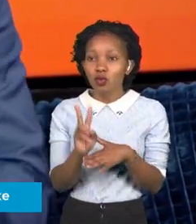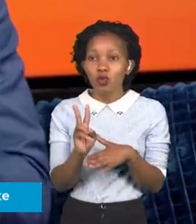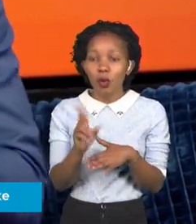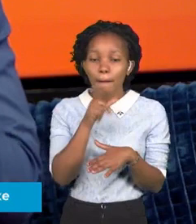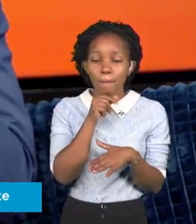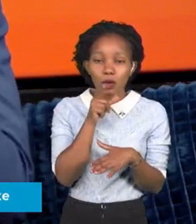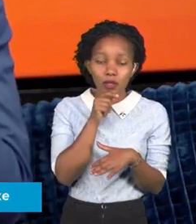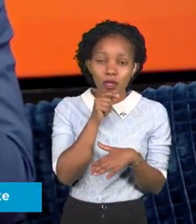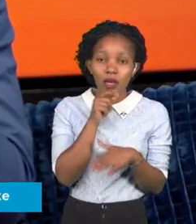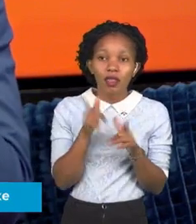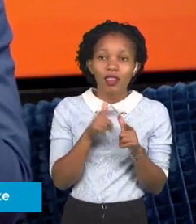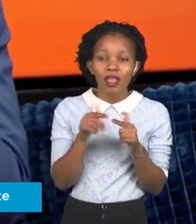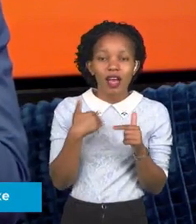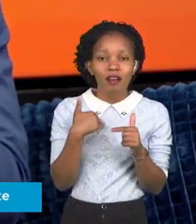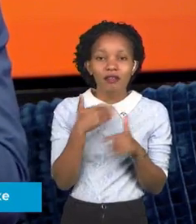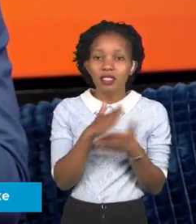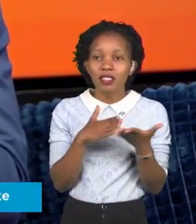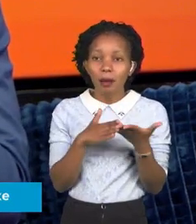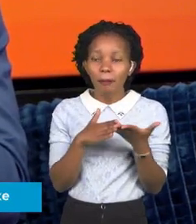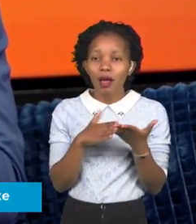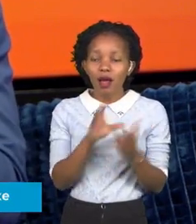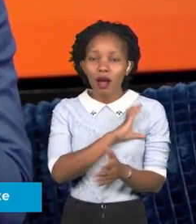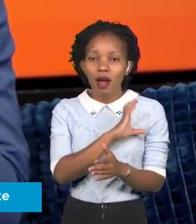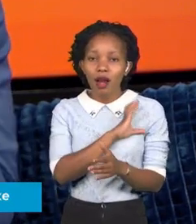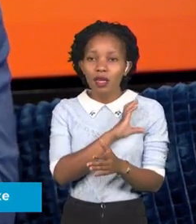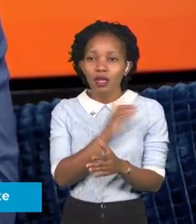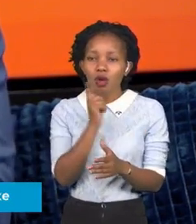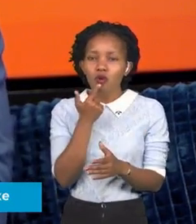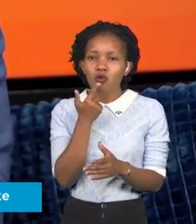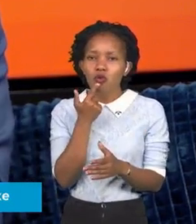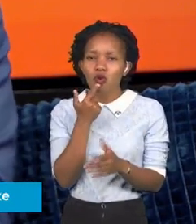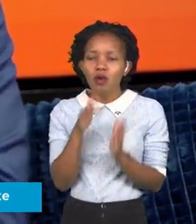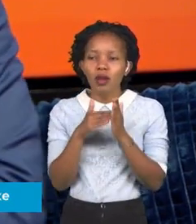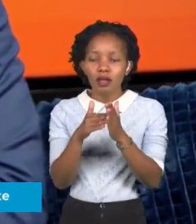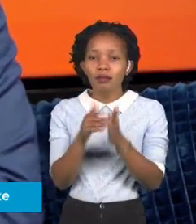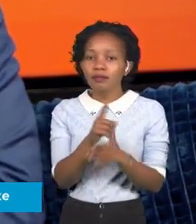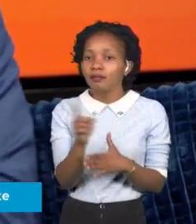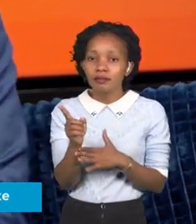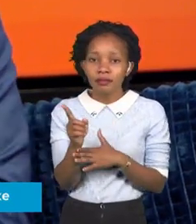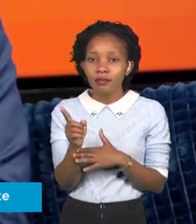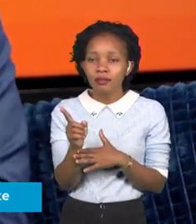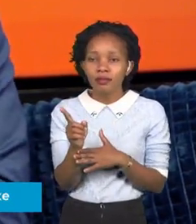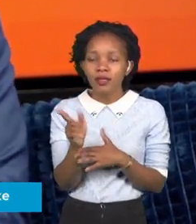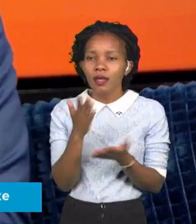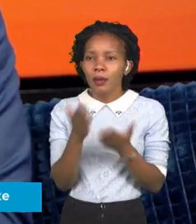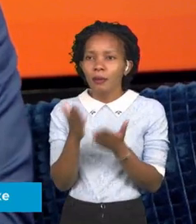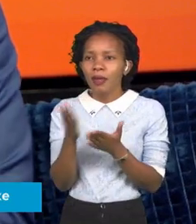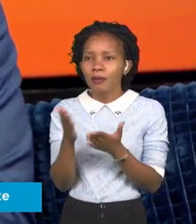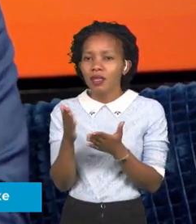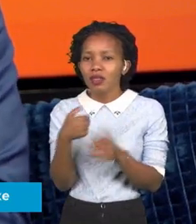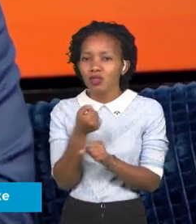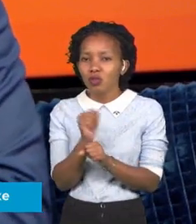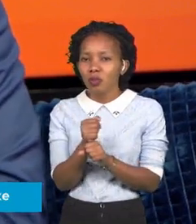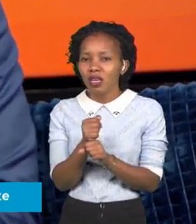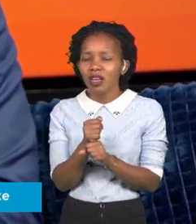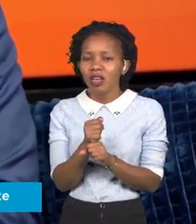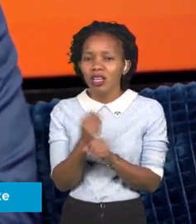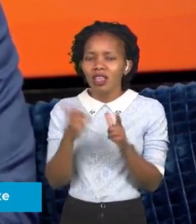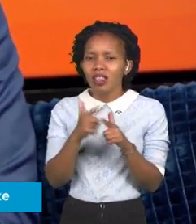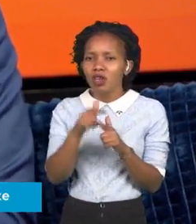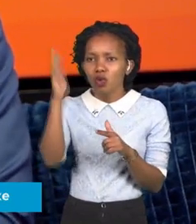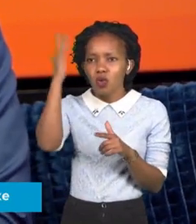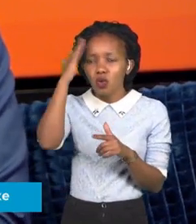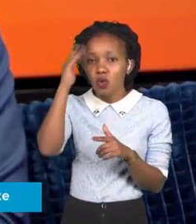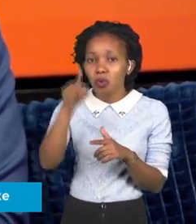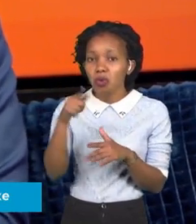boys, there's some these characters who kind of lead you on to some sort of a dish, and by the time you realize, you're